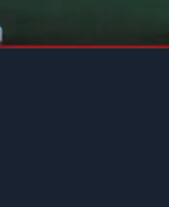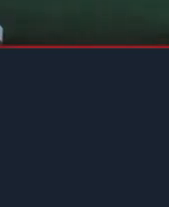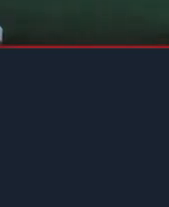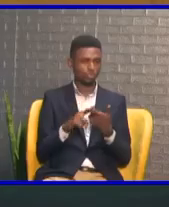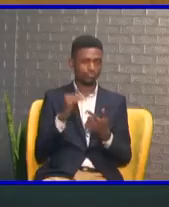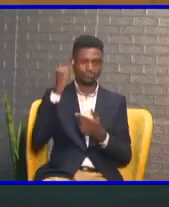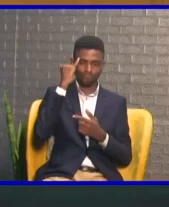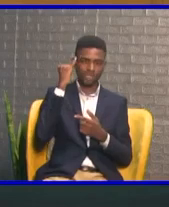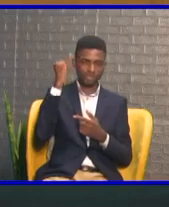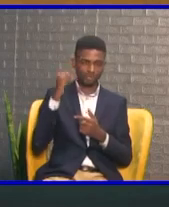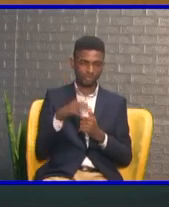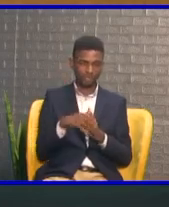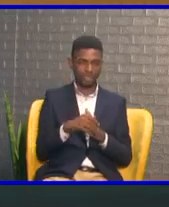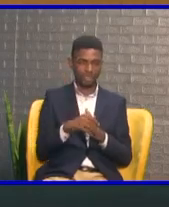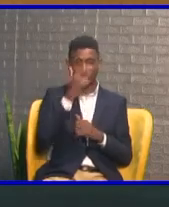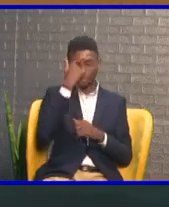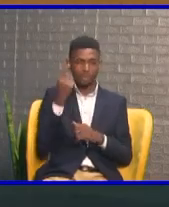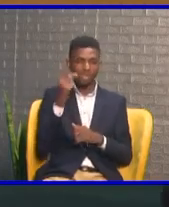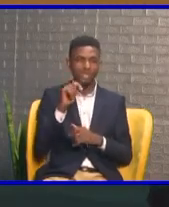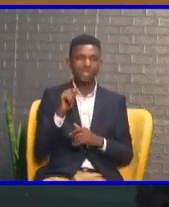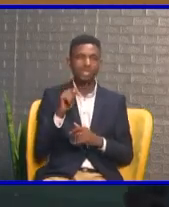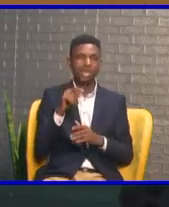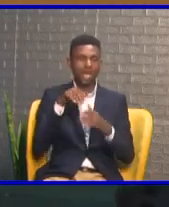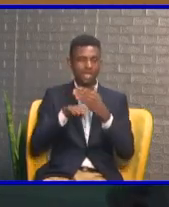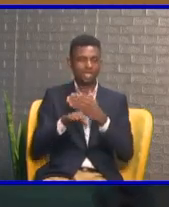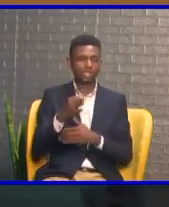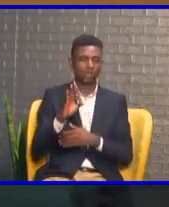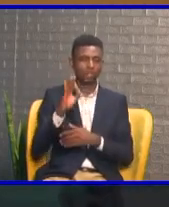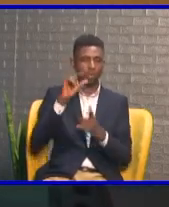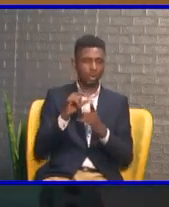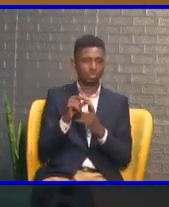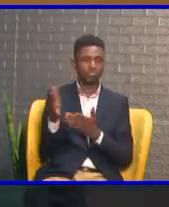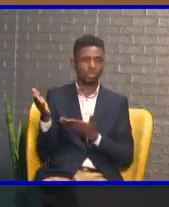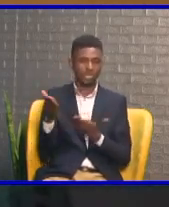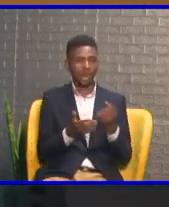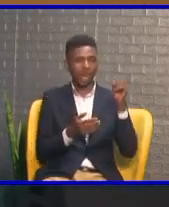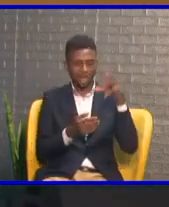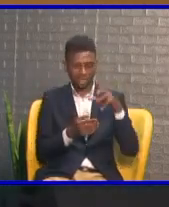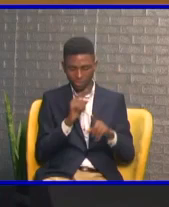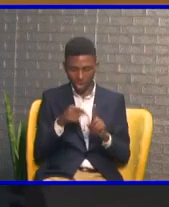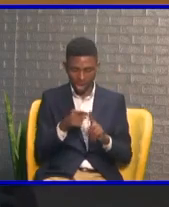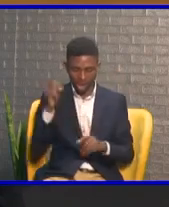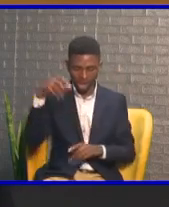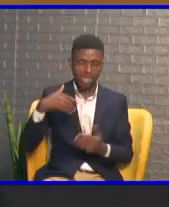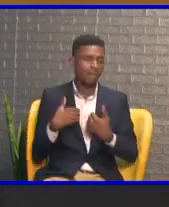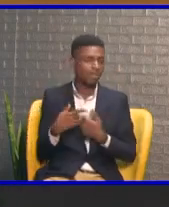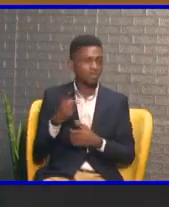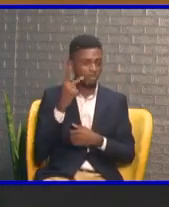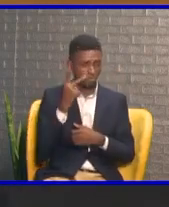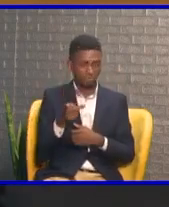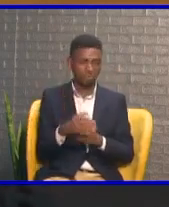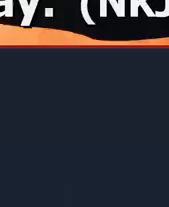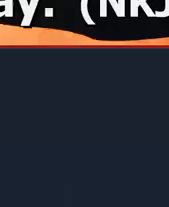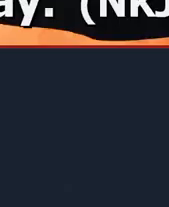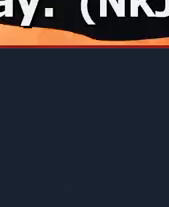Amen. Because the entrance of the word brings light. And when there's light, you see. Amen. Look at Numbers 21,